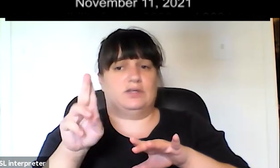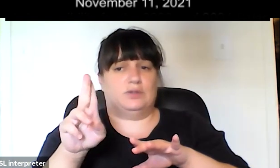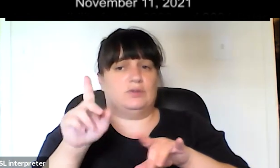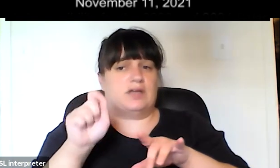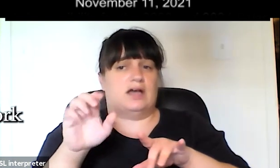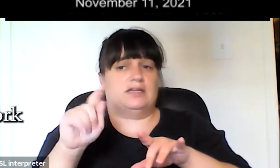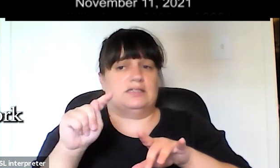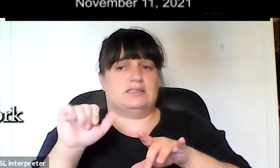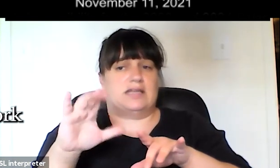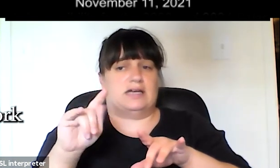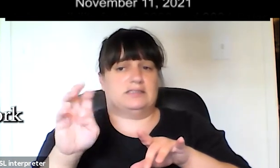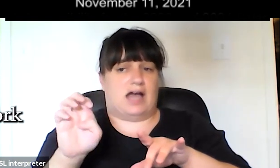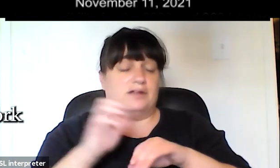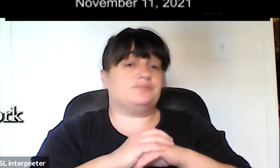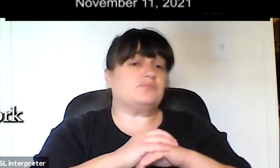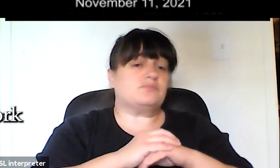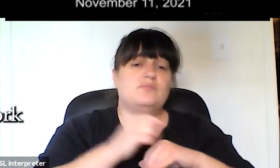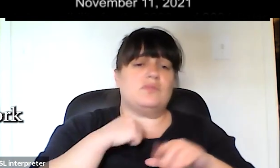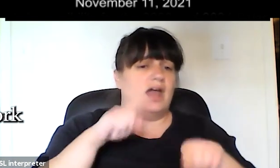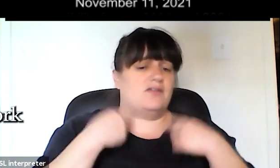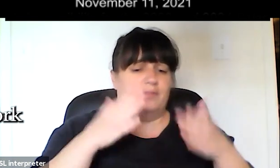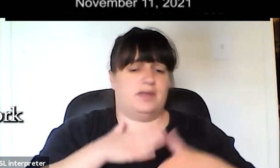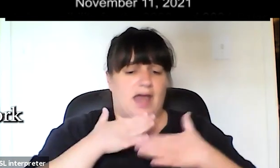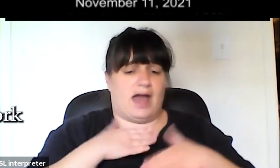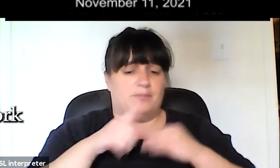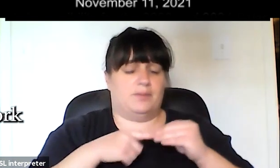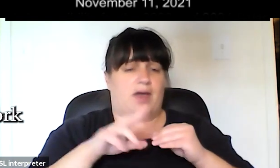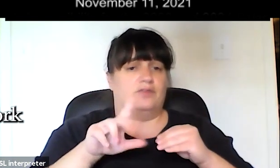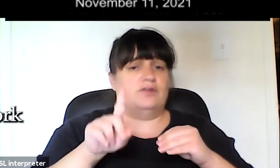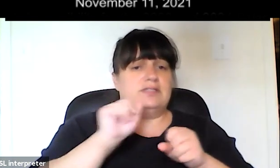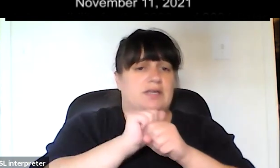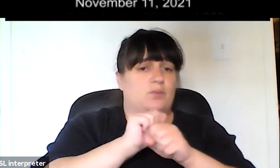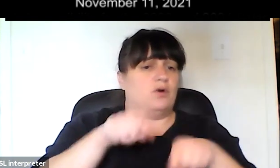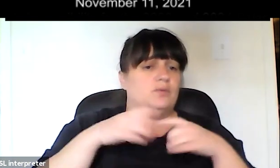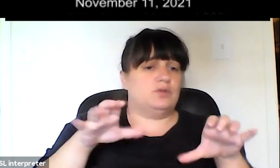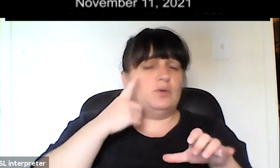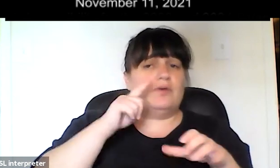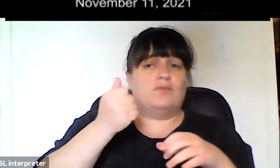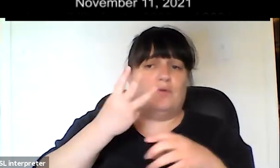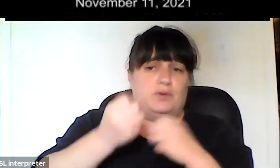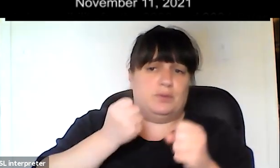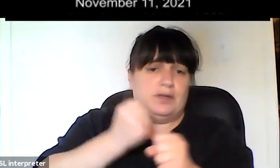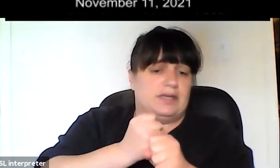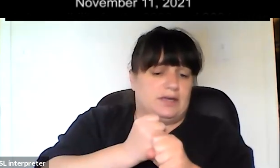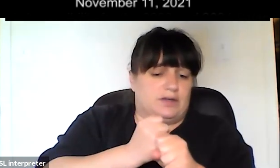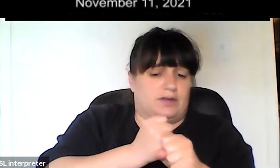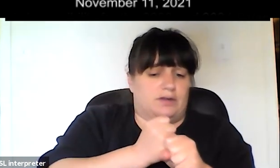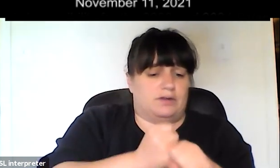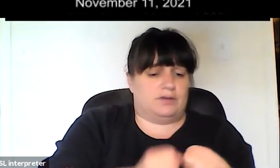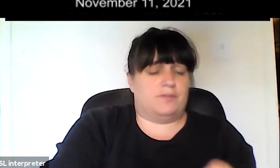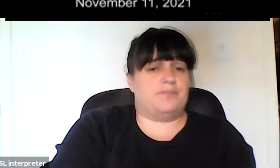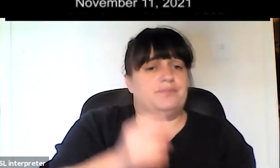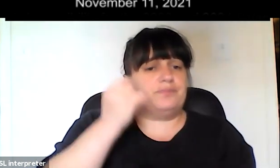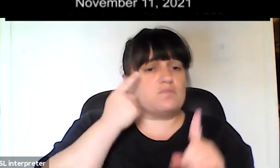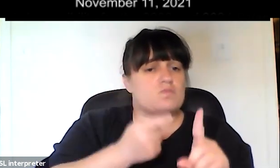chandra.si.edu/tactile. So I'd been very happy of this 3D work that we had been doing for quite a few years. And the